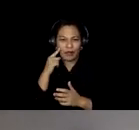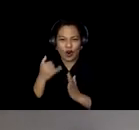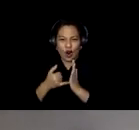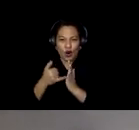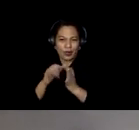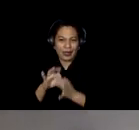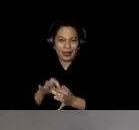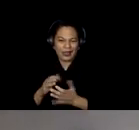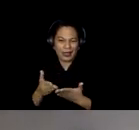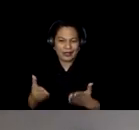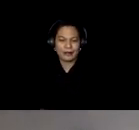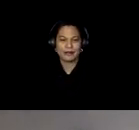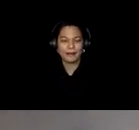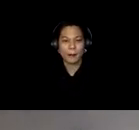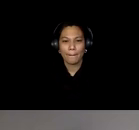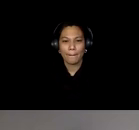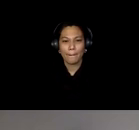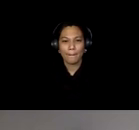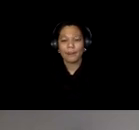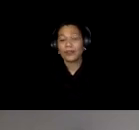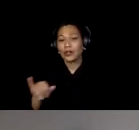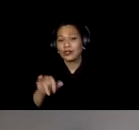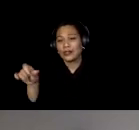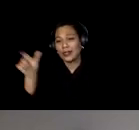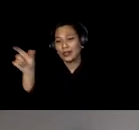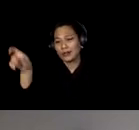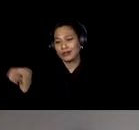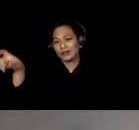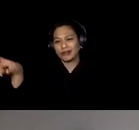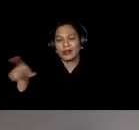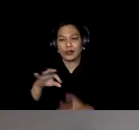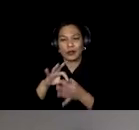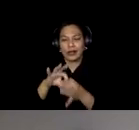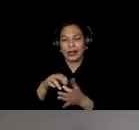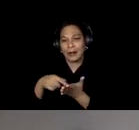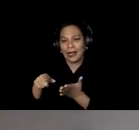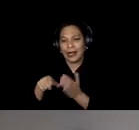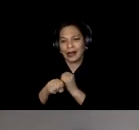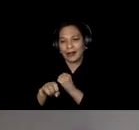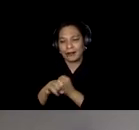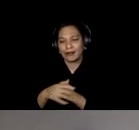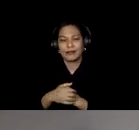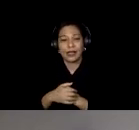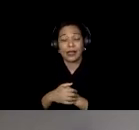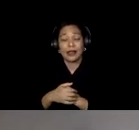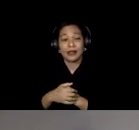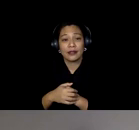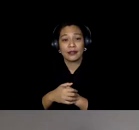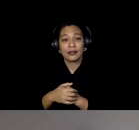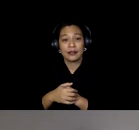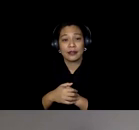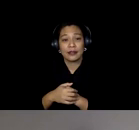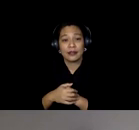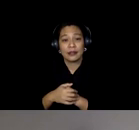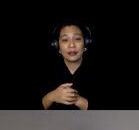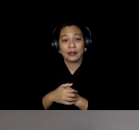ones. And these bids as well are all related to paid. But you can play around with this tool. There's also another way that